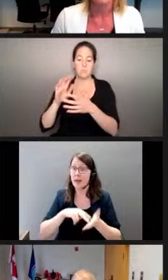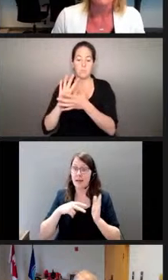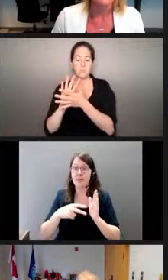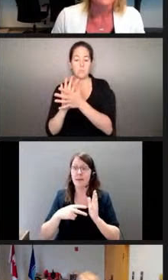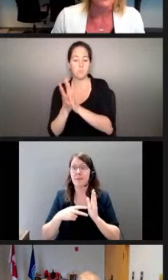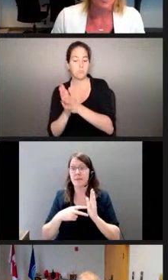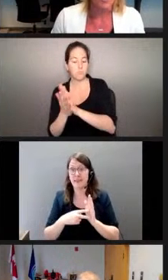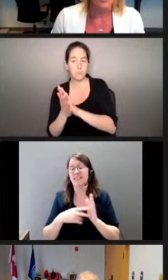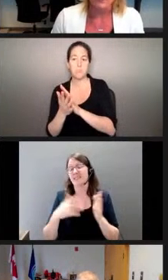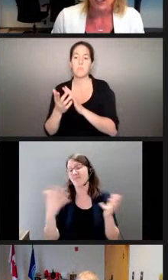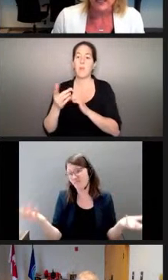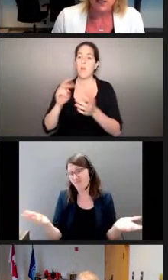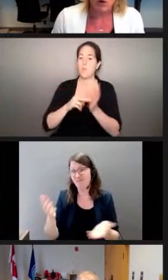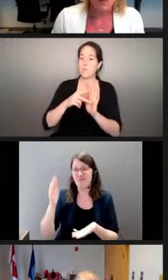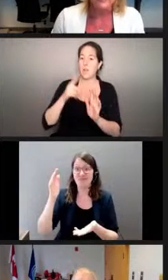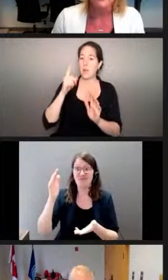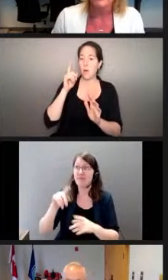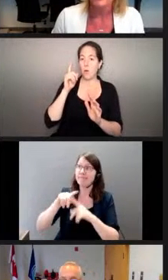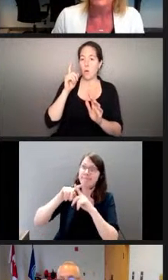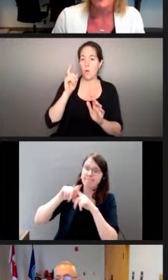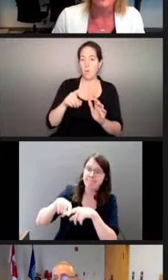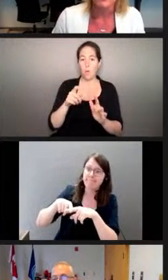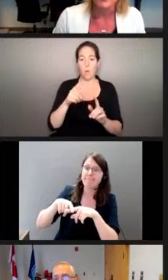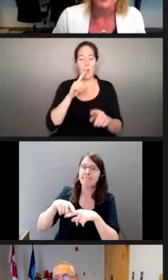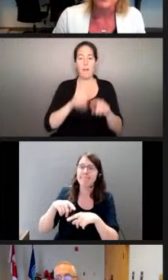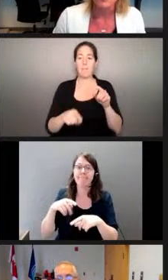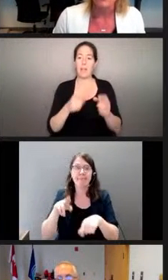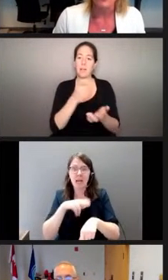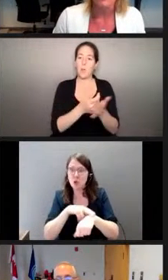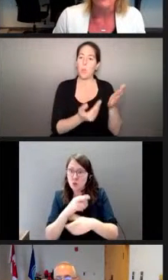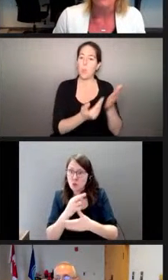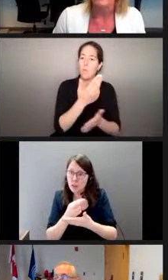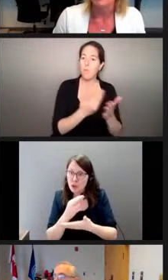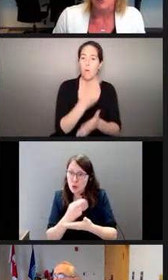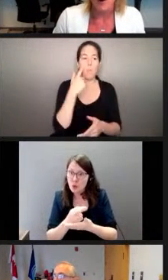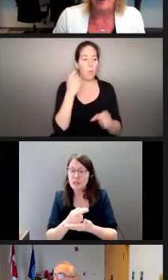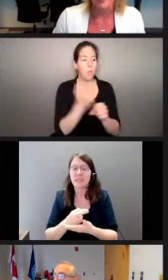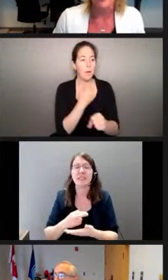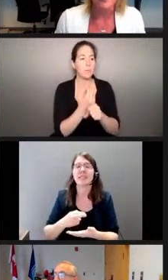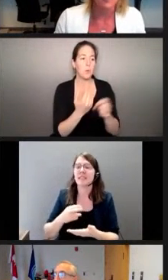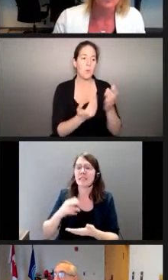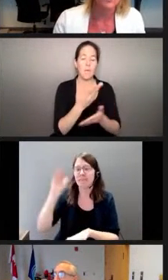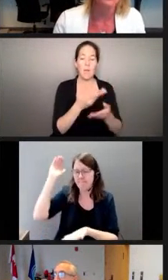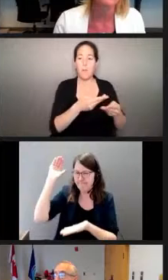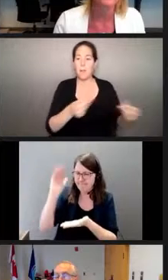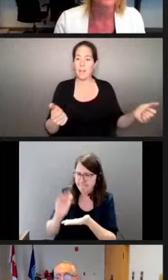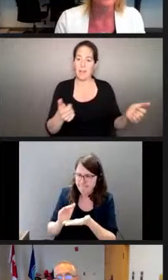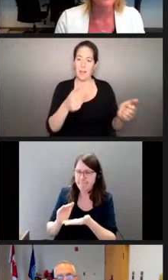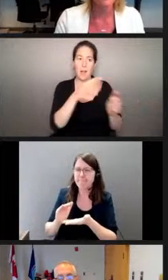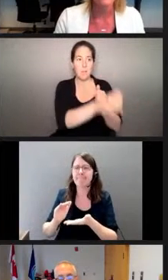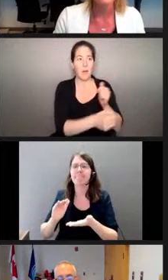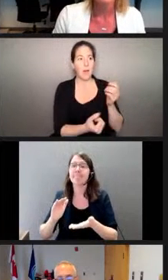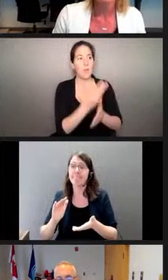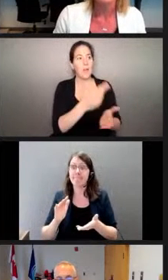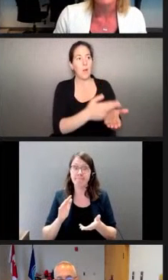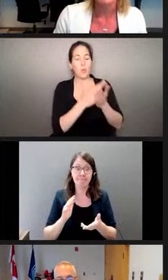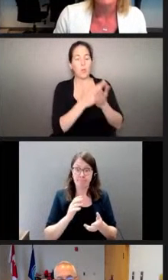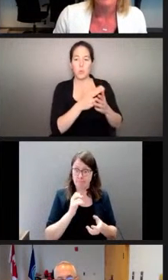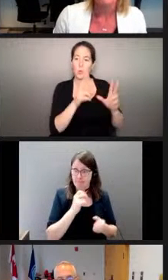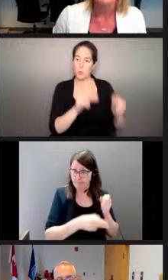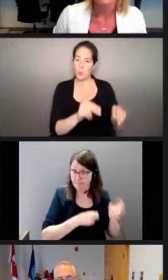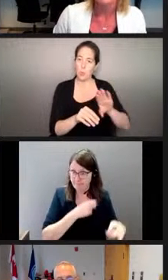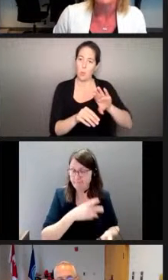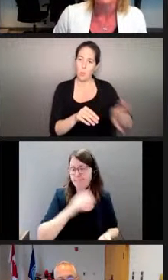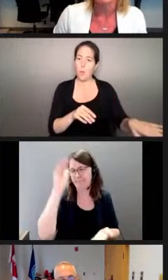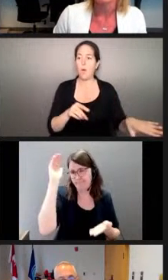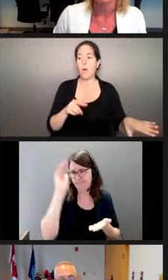thus reducing our reliance on raw materials and reducing the overall amount of waste requiring disposal. The circular economy